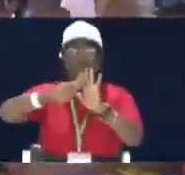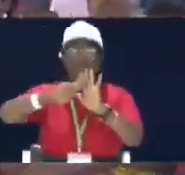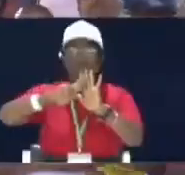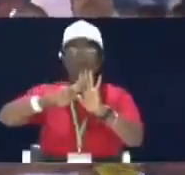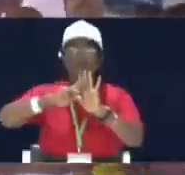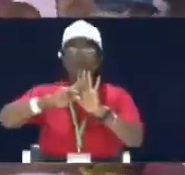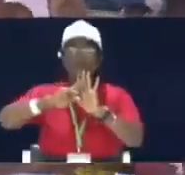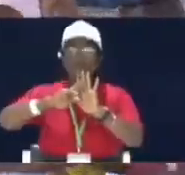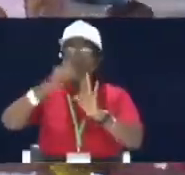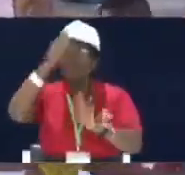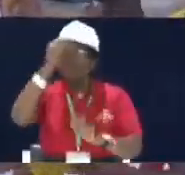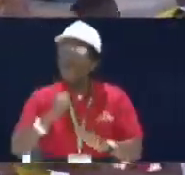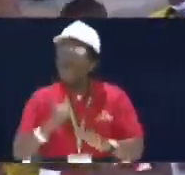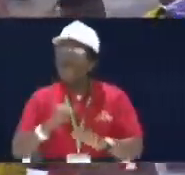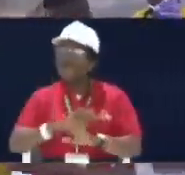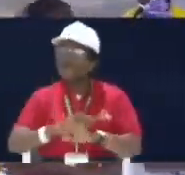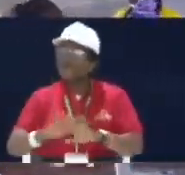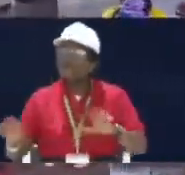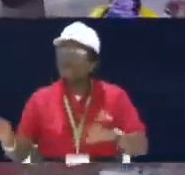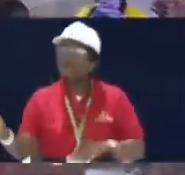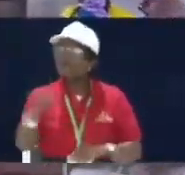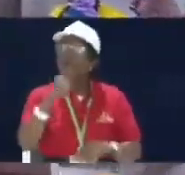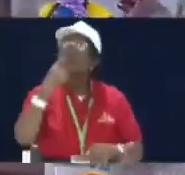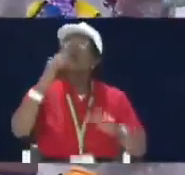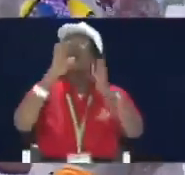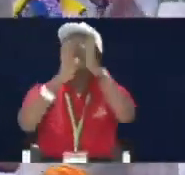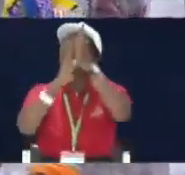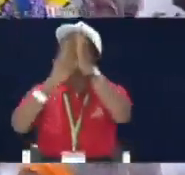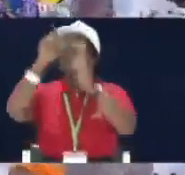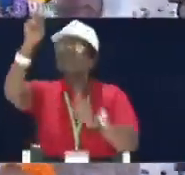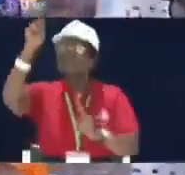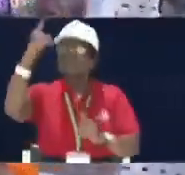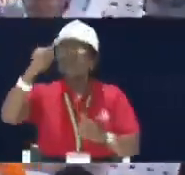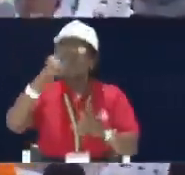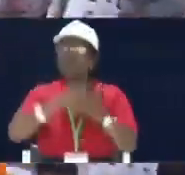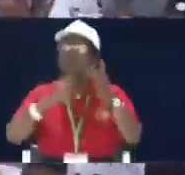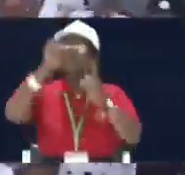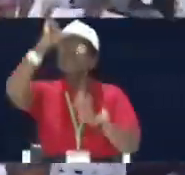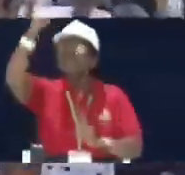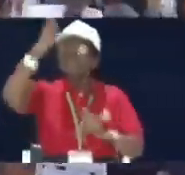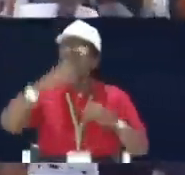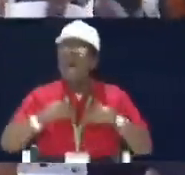Then why don't we praise him for what he had done in the past,